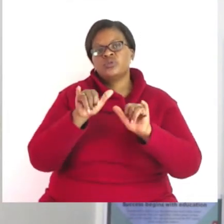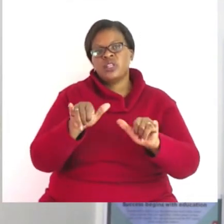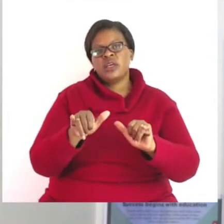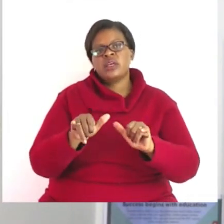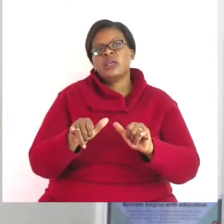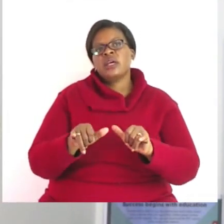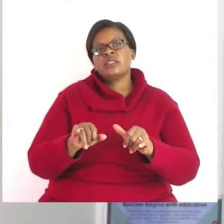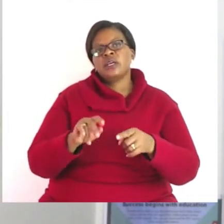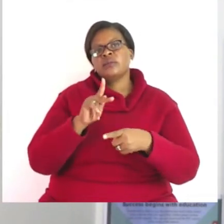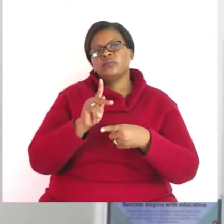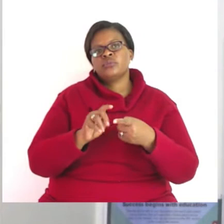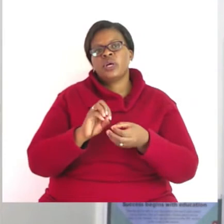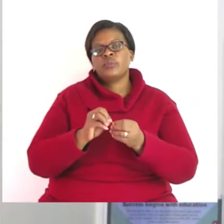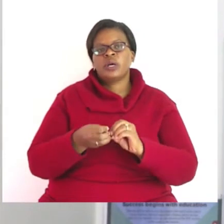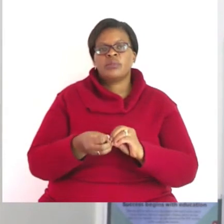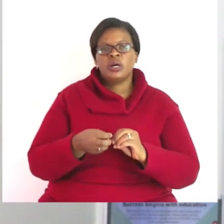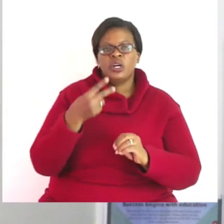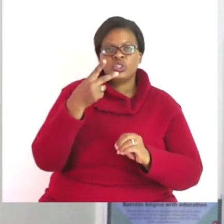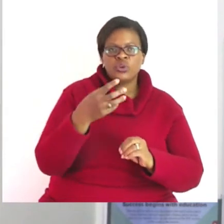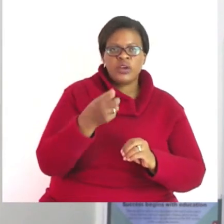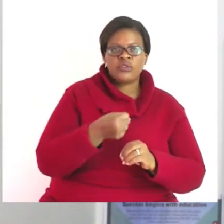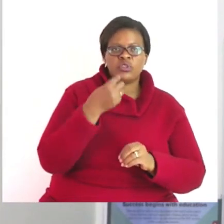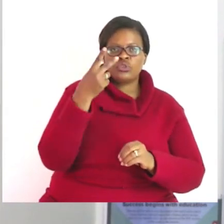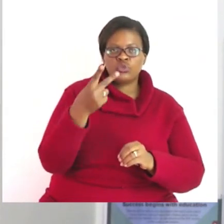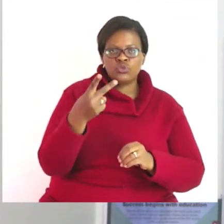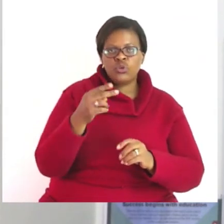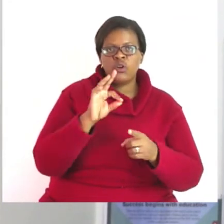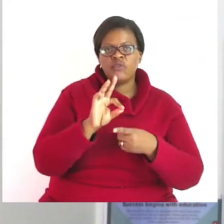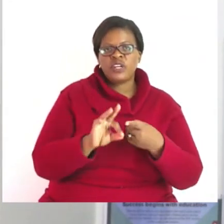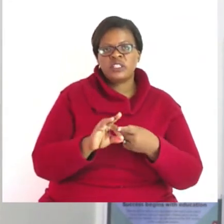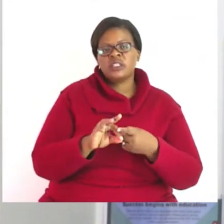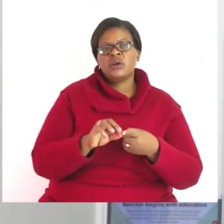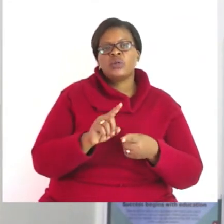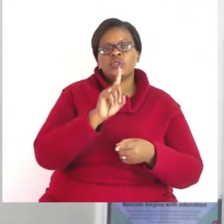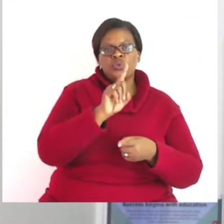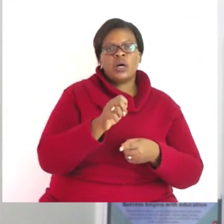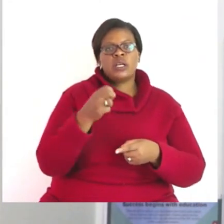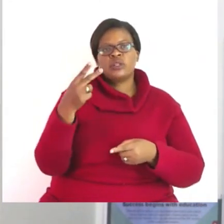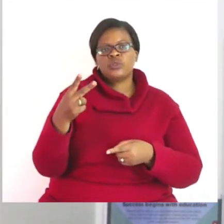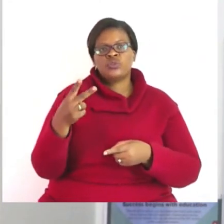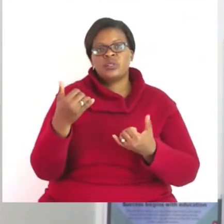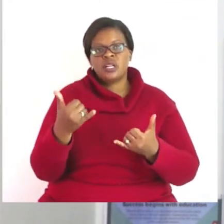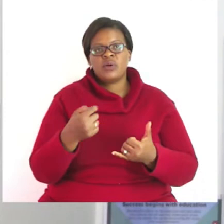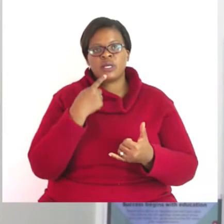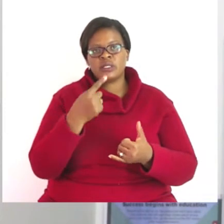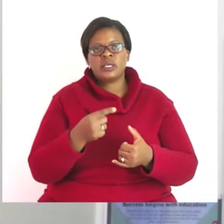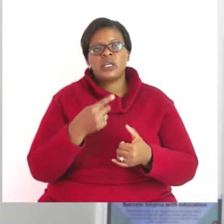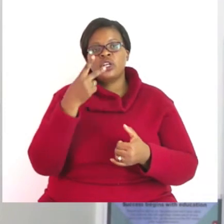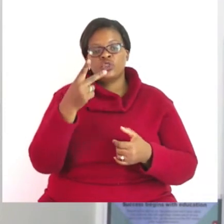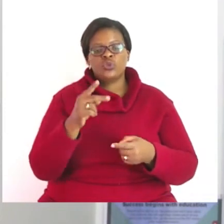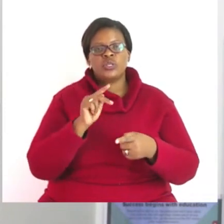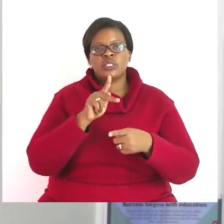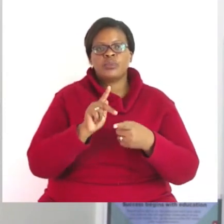2 have two factors, which is 1 and 2. So in this case,